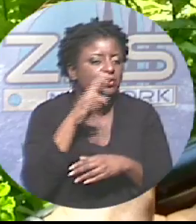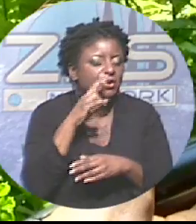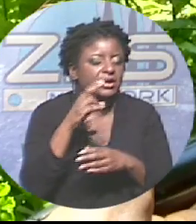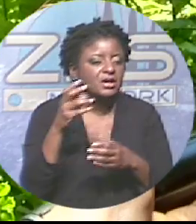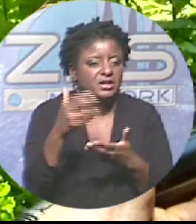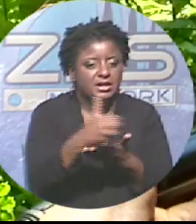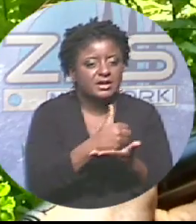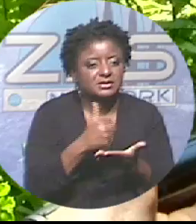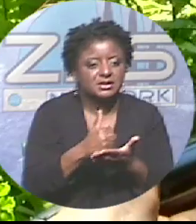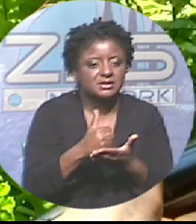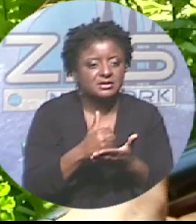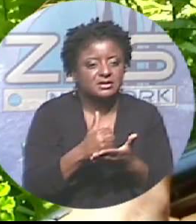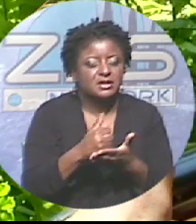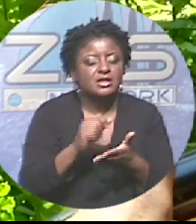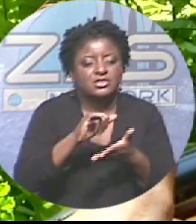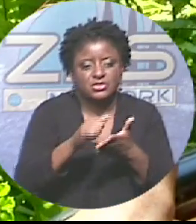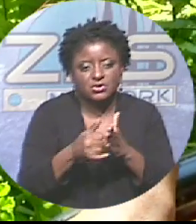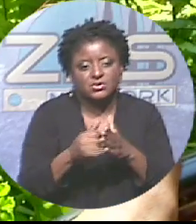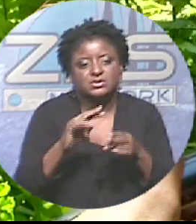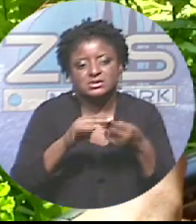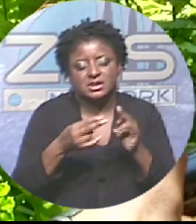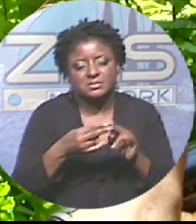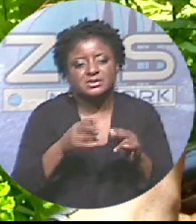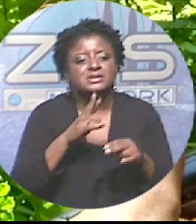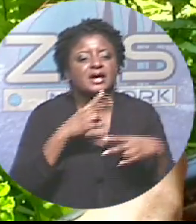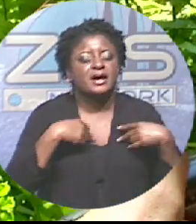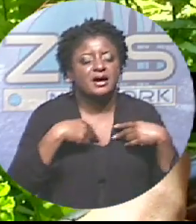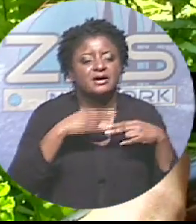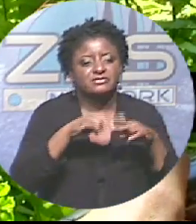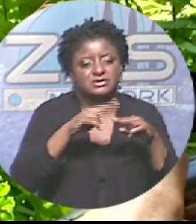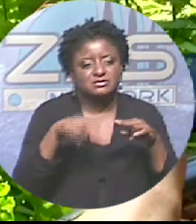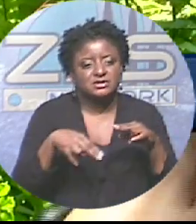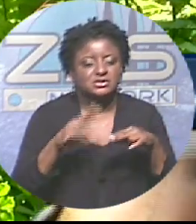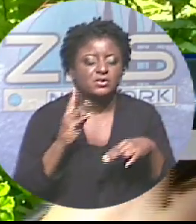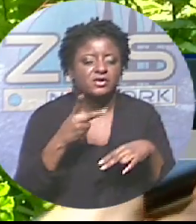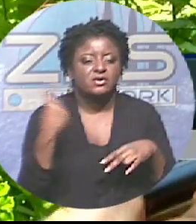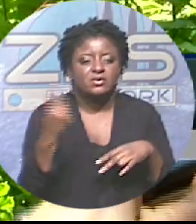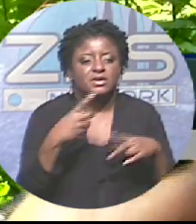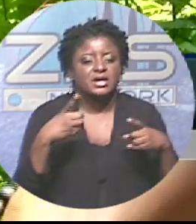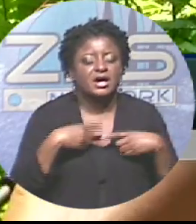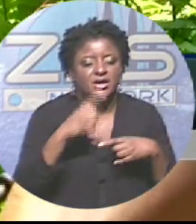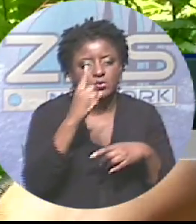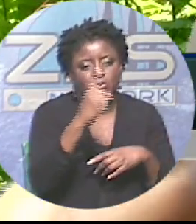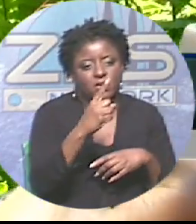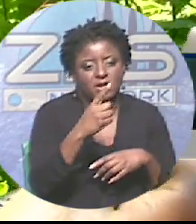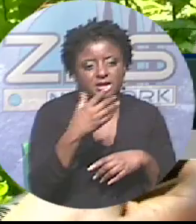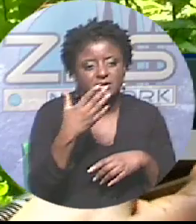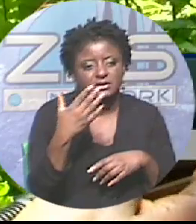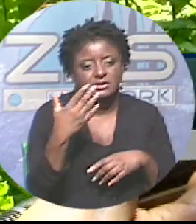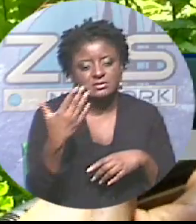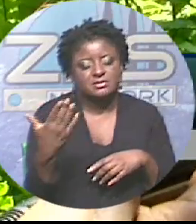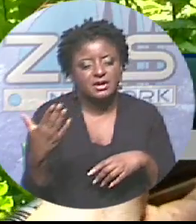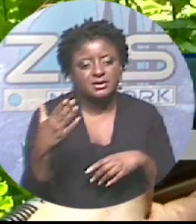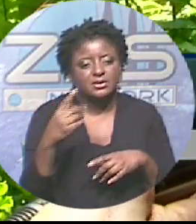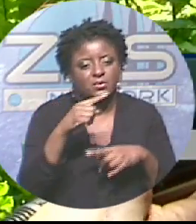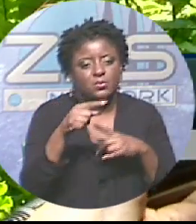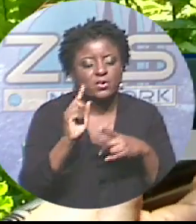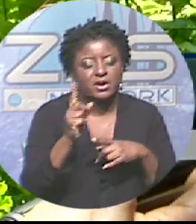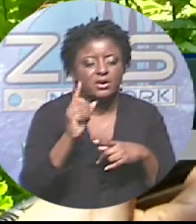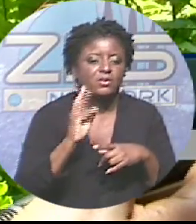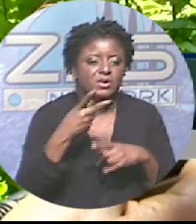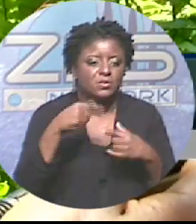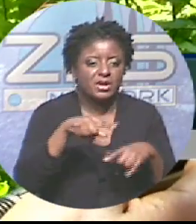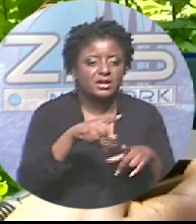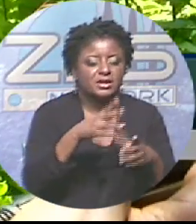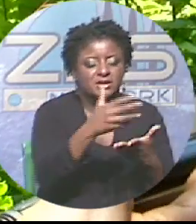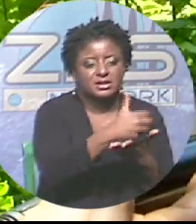declined. We've only had really one incident where we went out and collected them so far for this year.